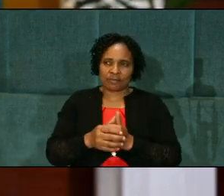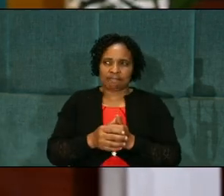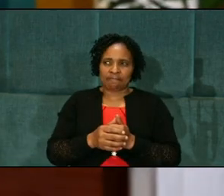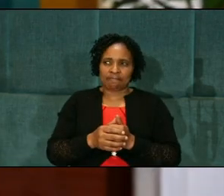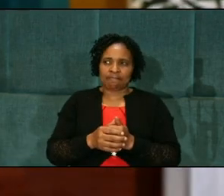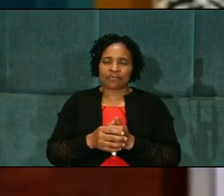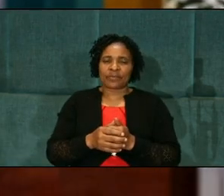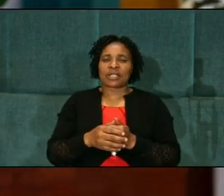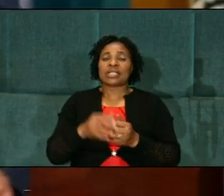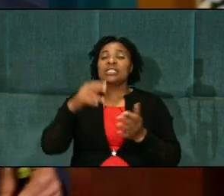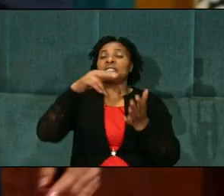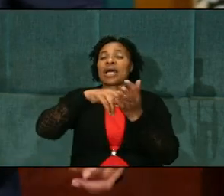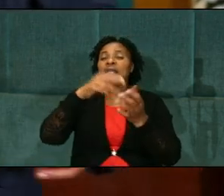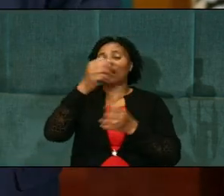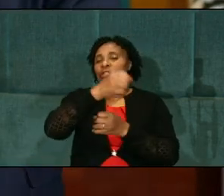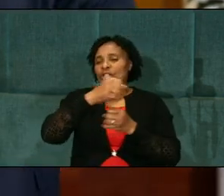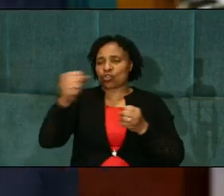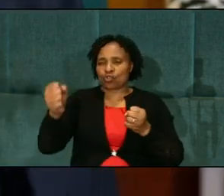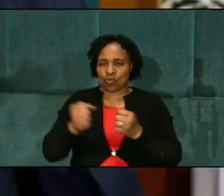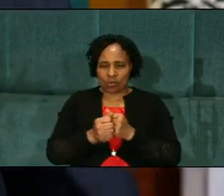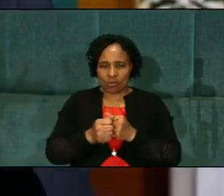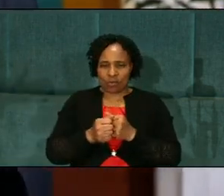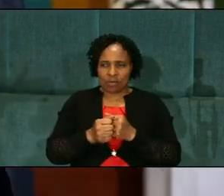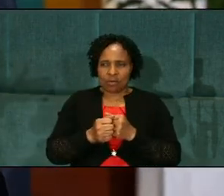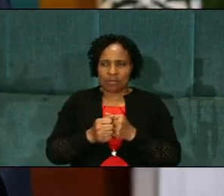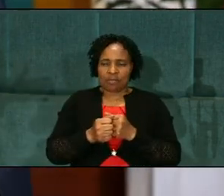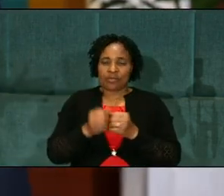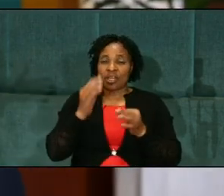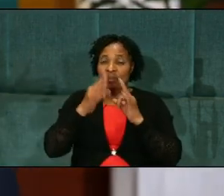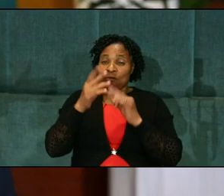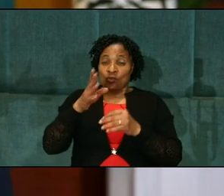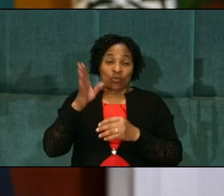He says, I stand at your door and knock. Is there anybody